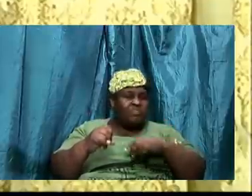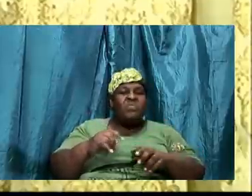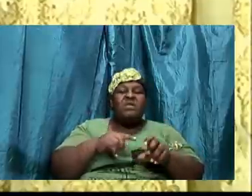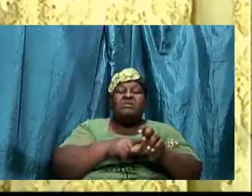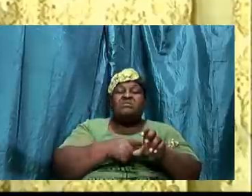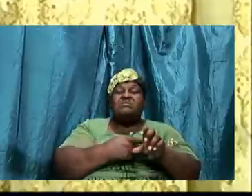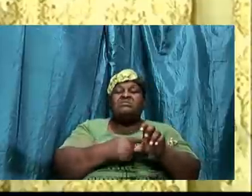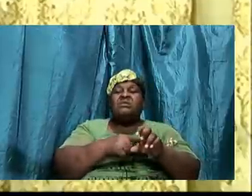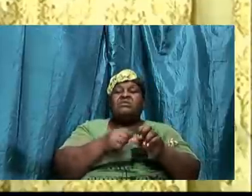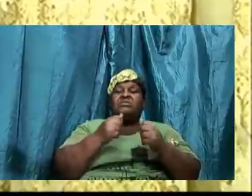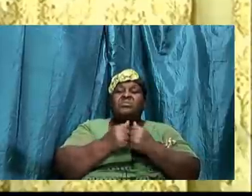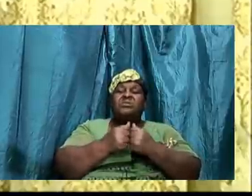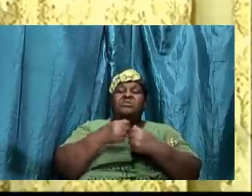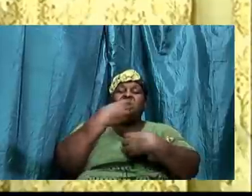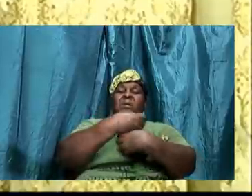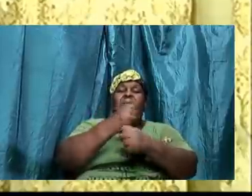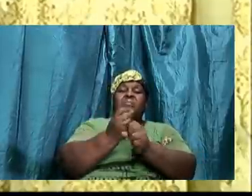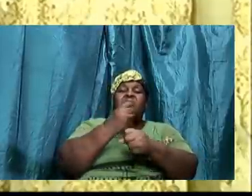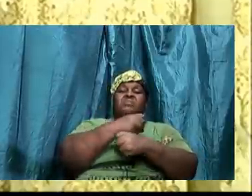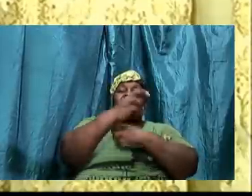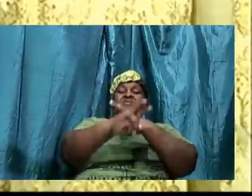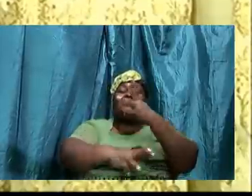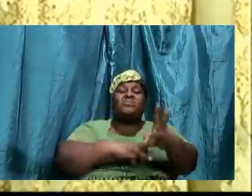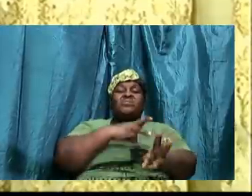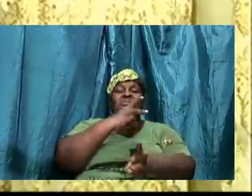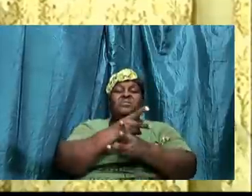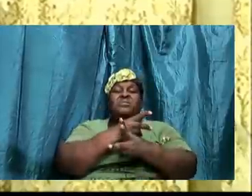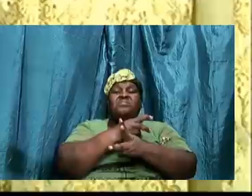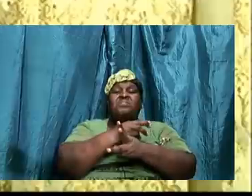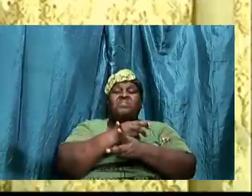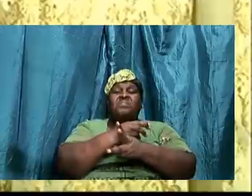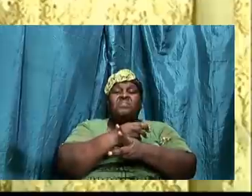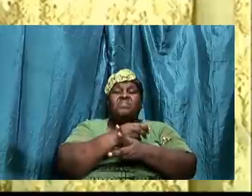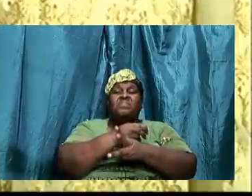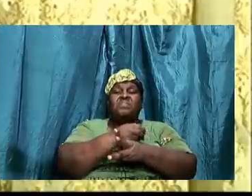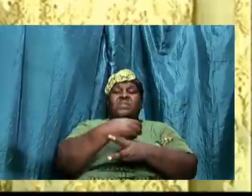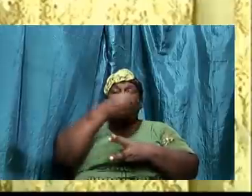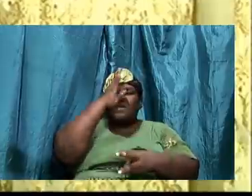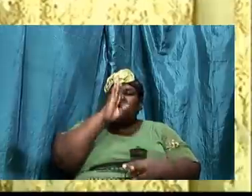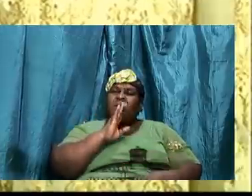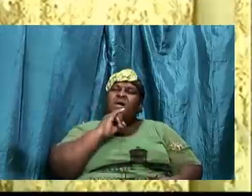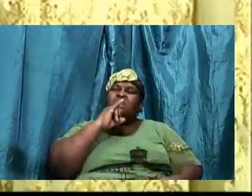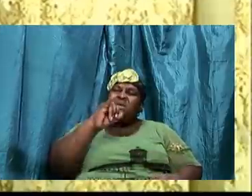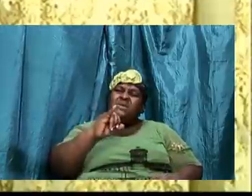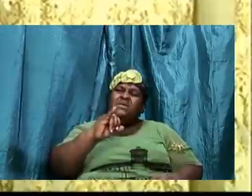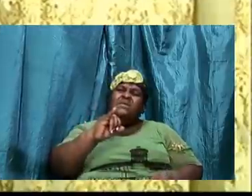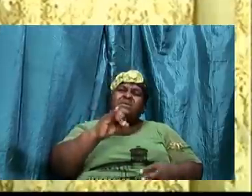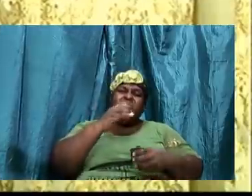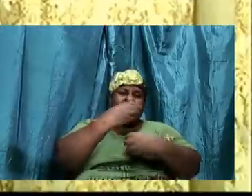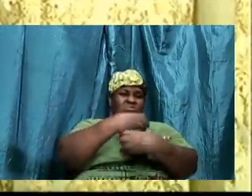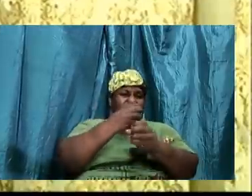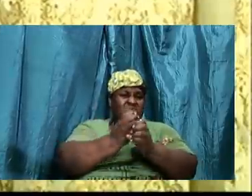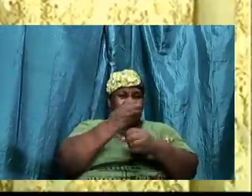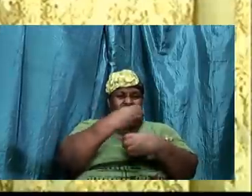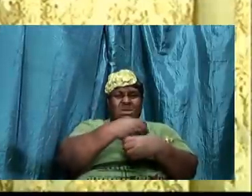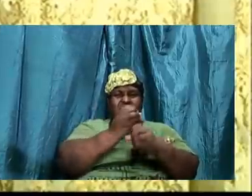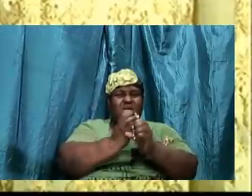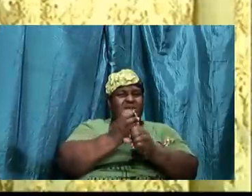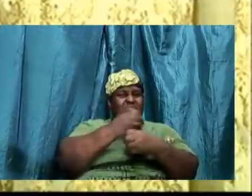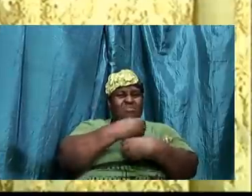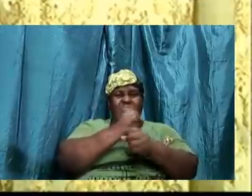starts with the creation of the world. And God is the creator of the world, irrespective of